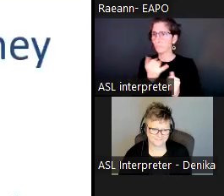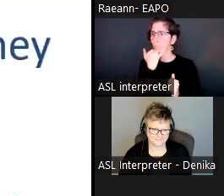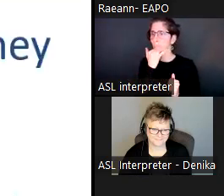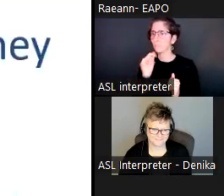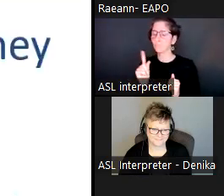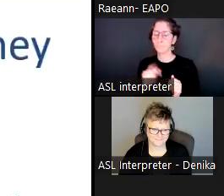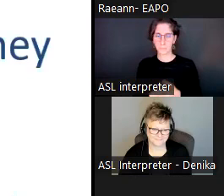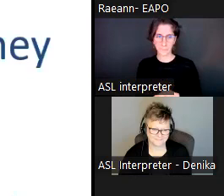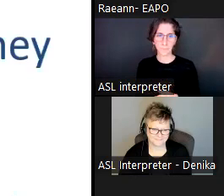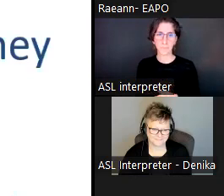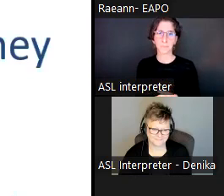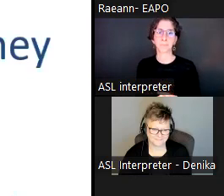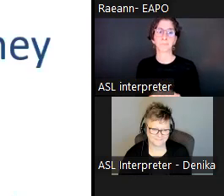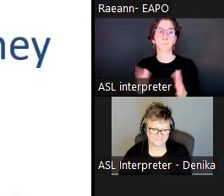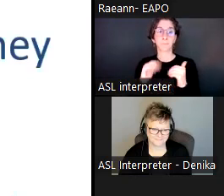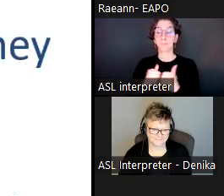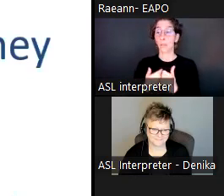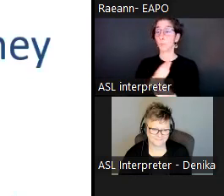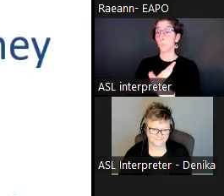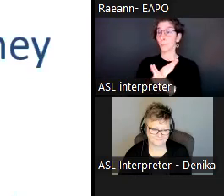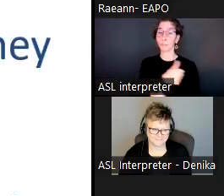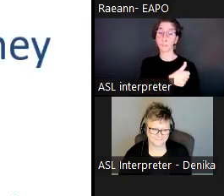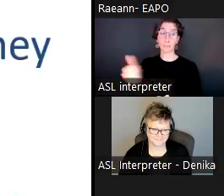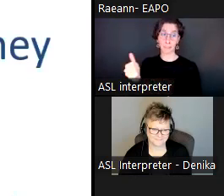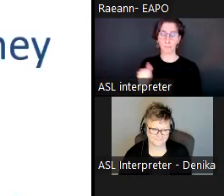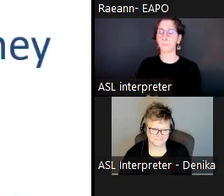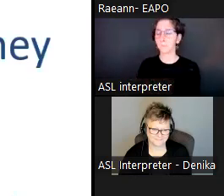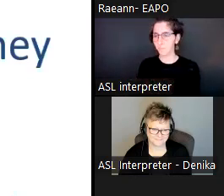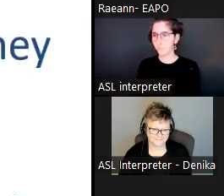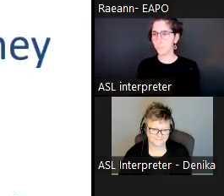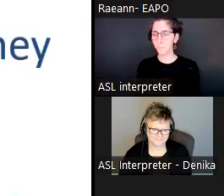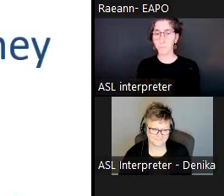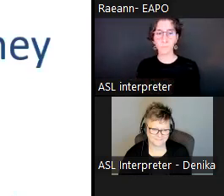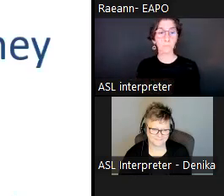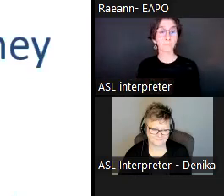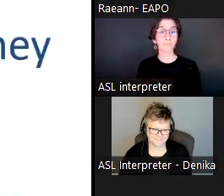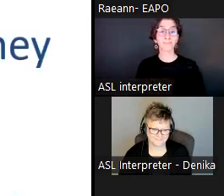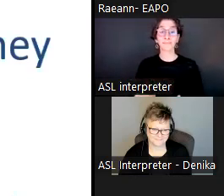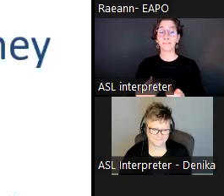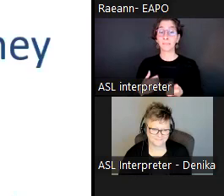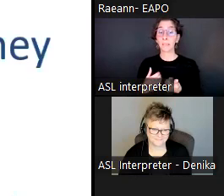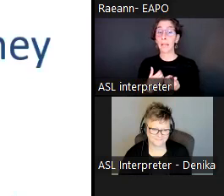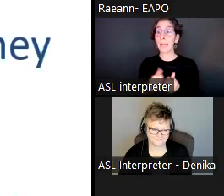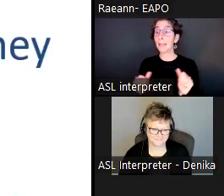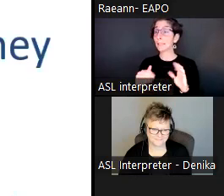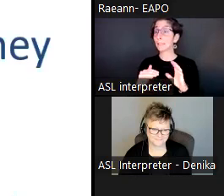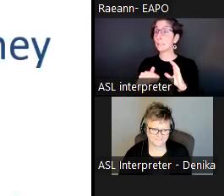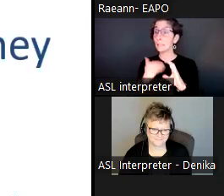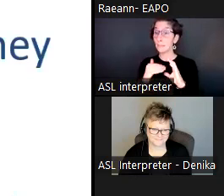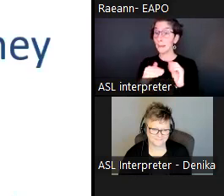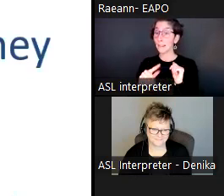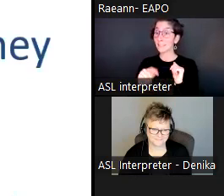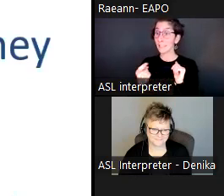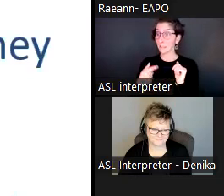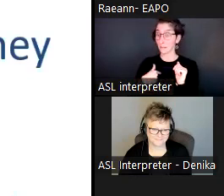So how to protect yourself. So do not open or click the link in unsolicited emails